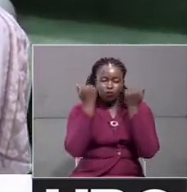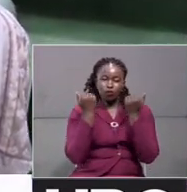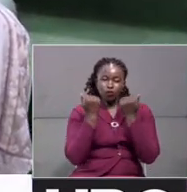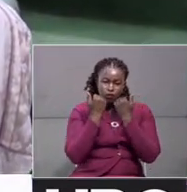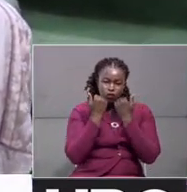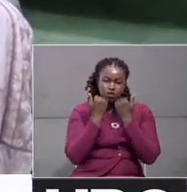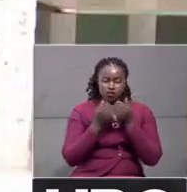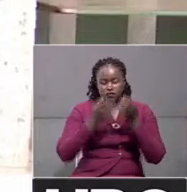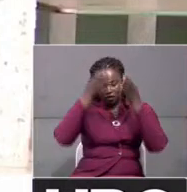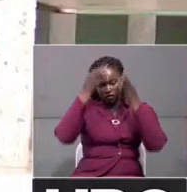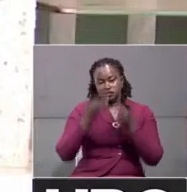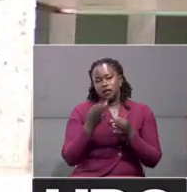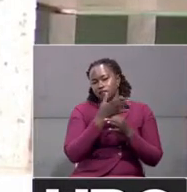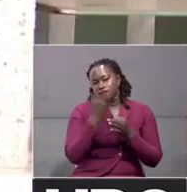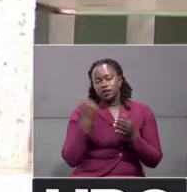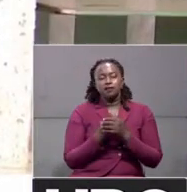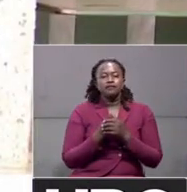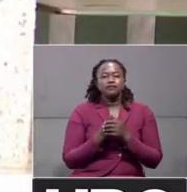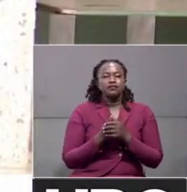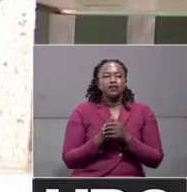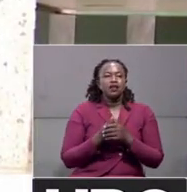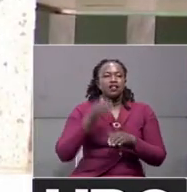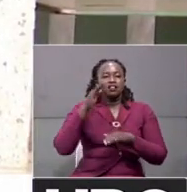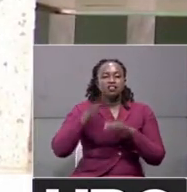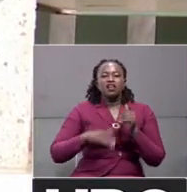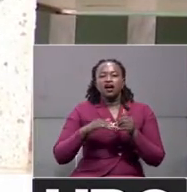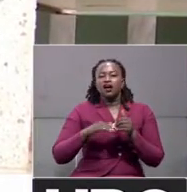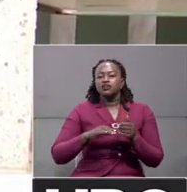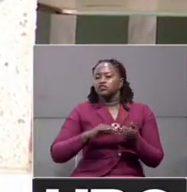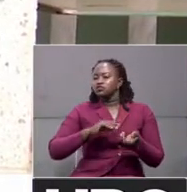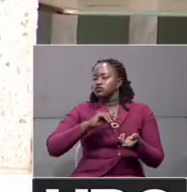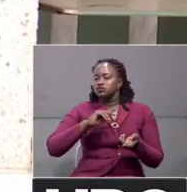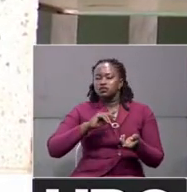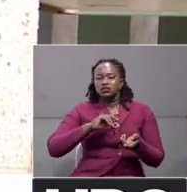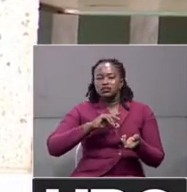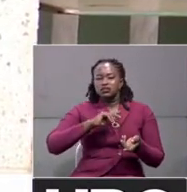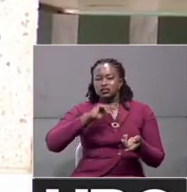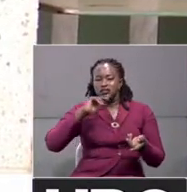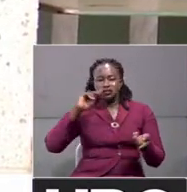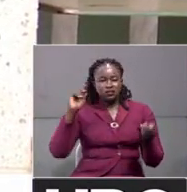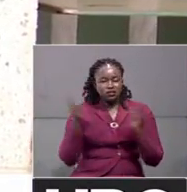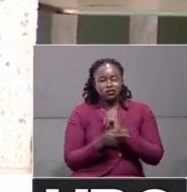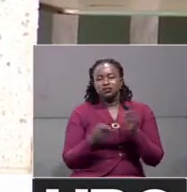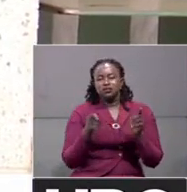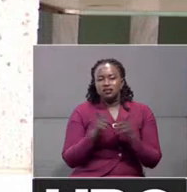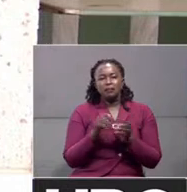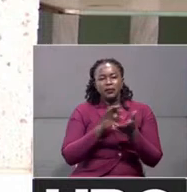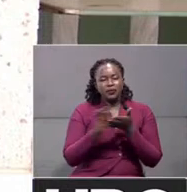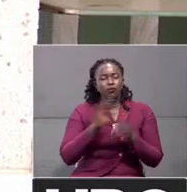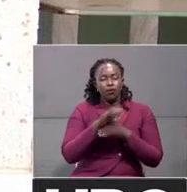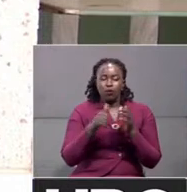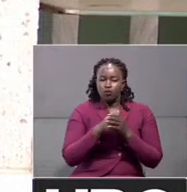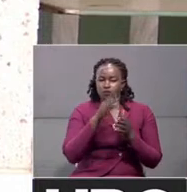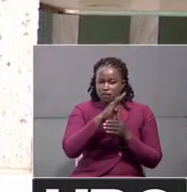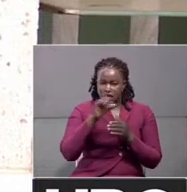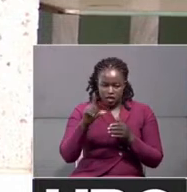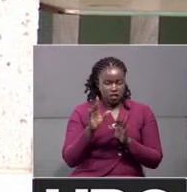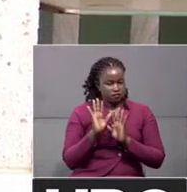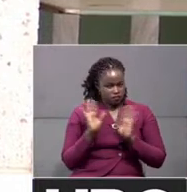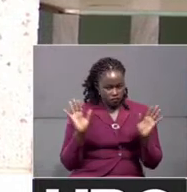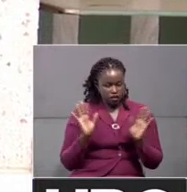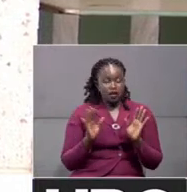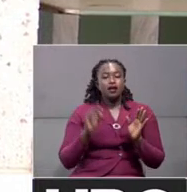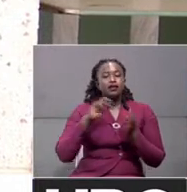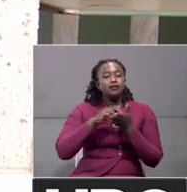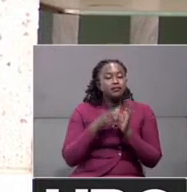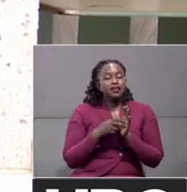a better decision rather than overturning the entire bill that was passed by Parliament. This means that they have